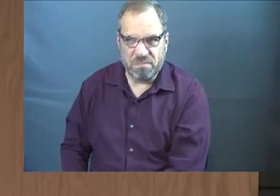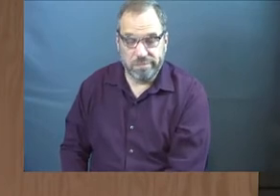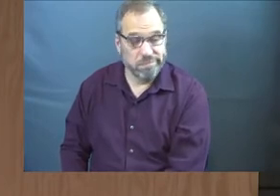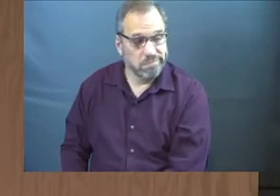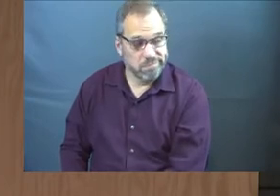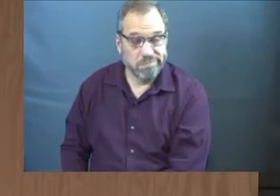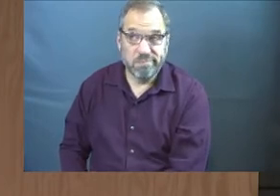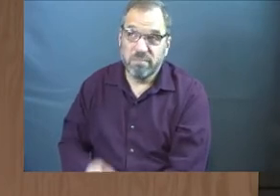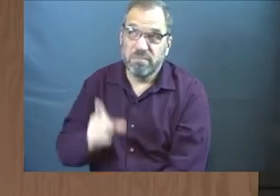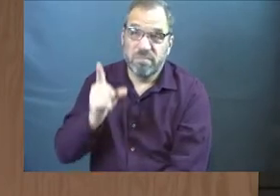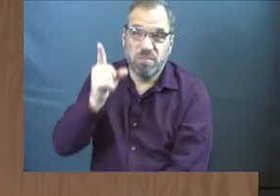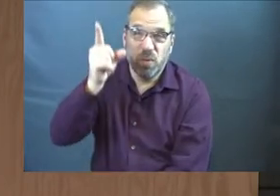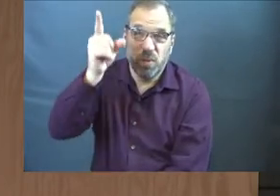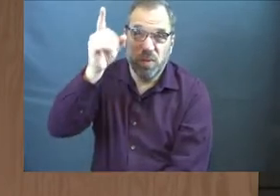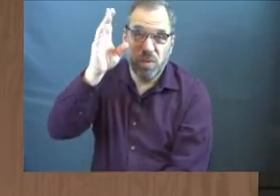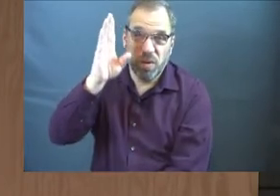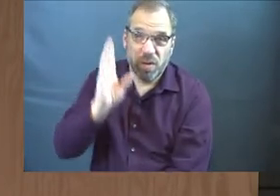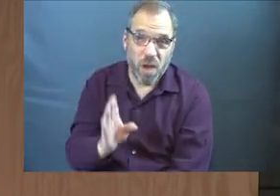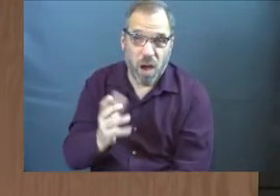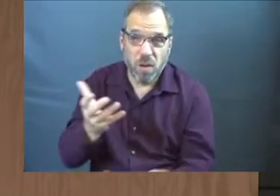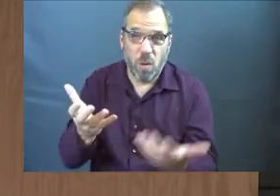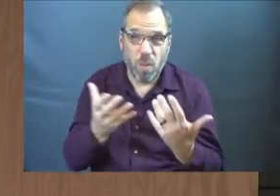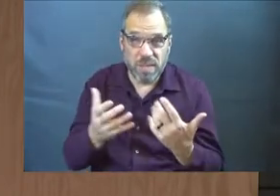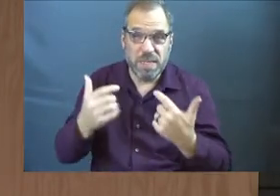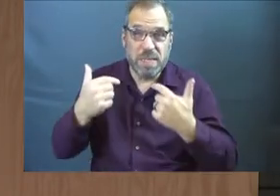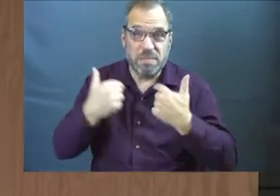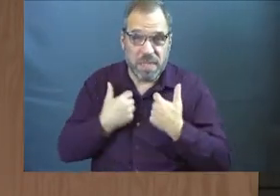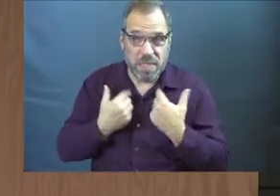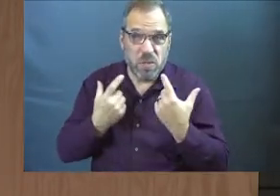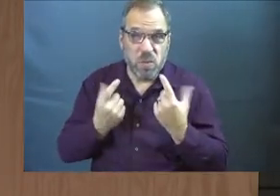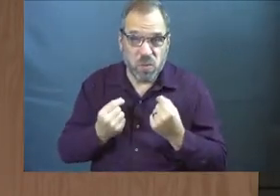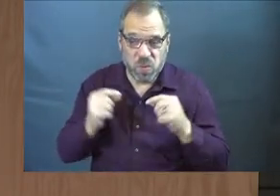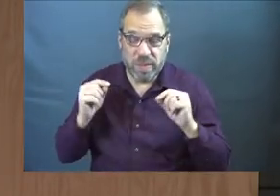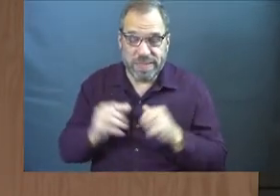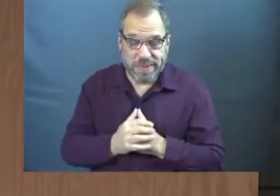I think this is what God wants from me.